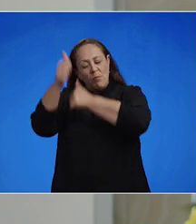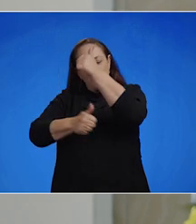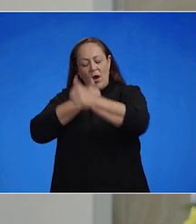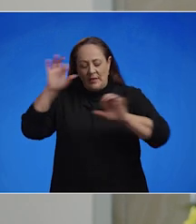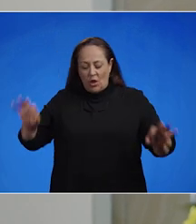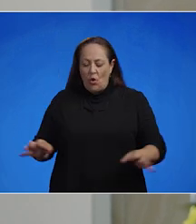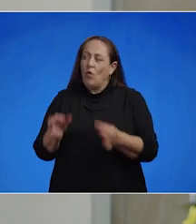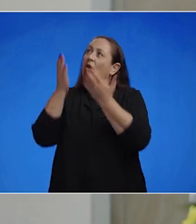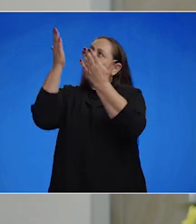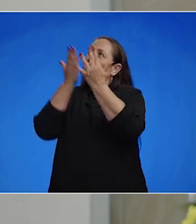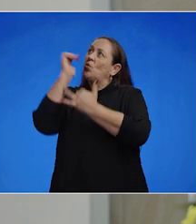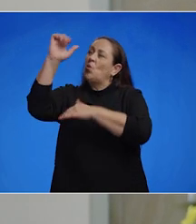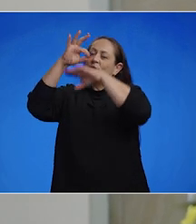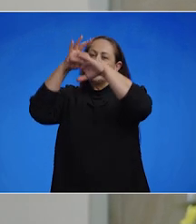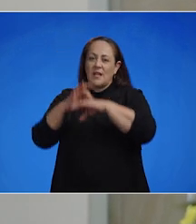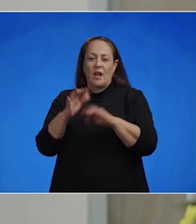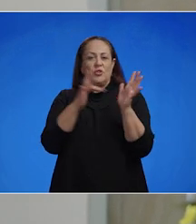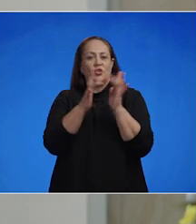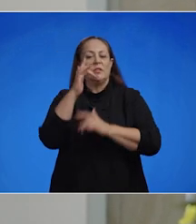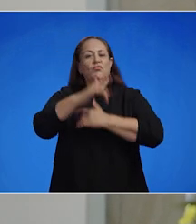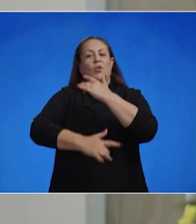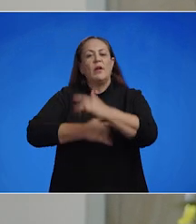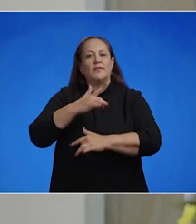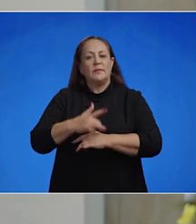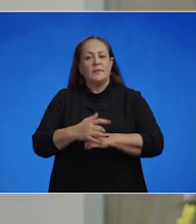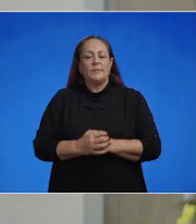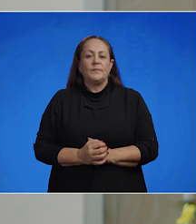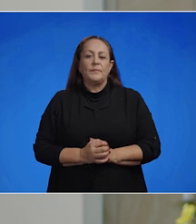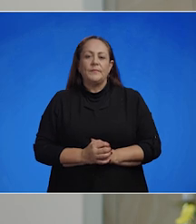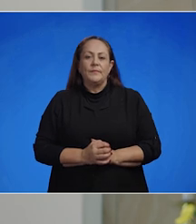praise and glorify you through your Son, Jesus Christ.